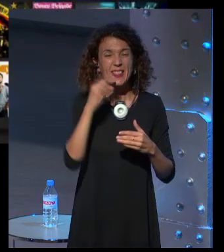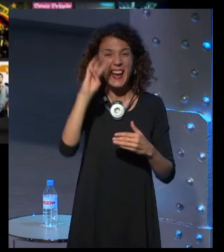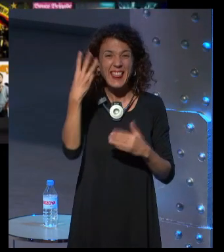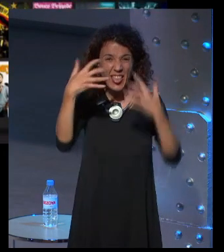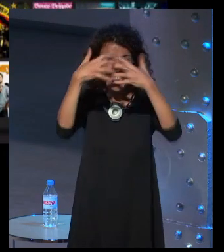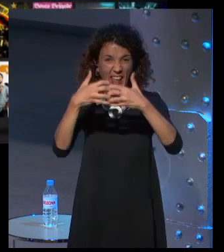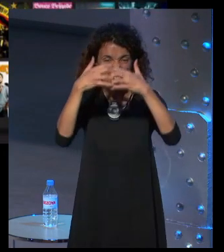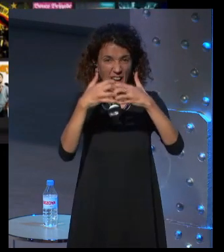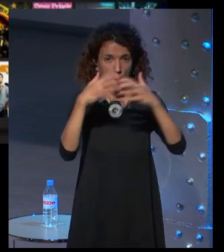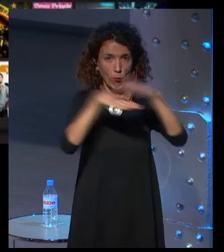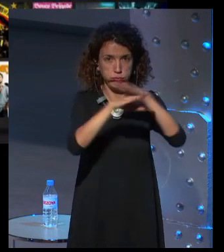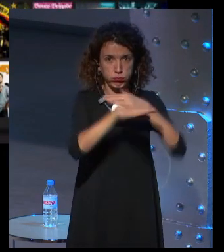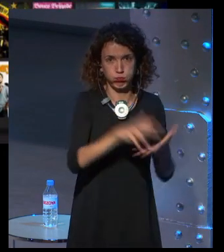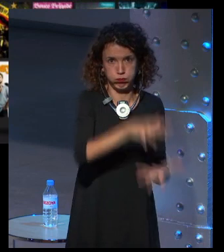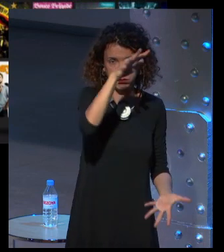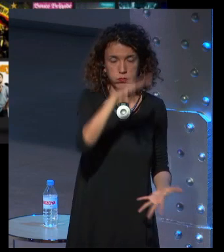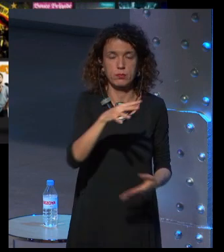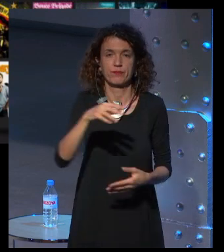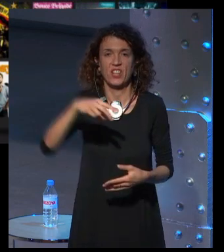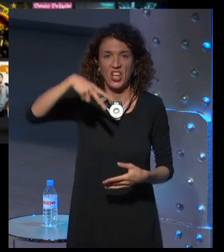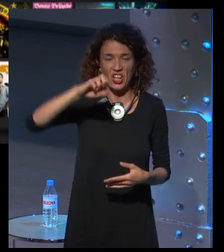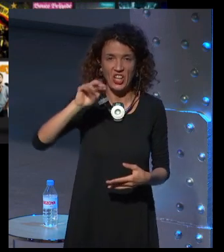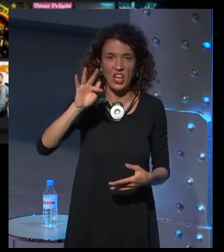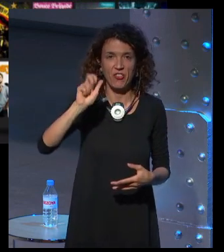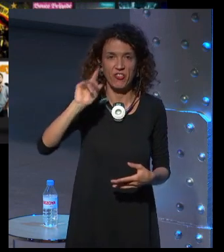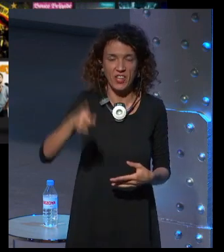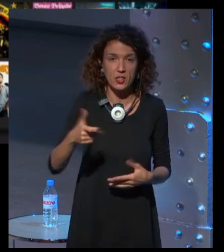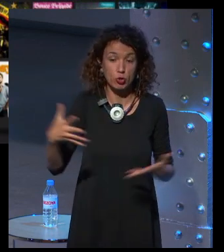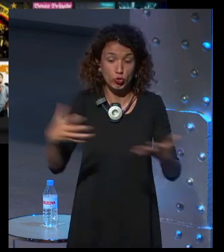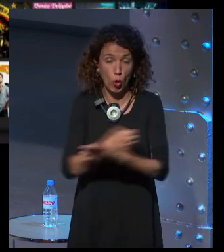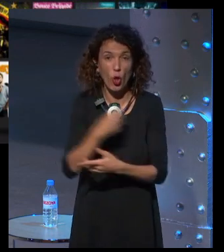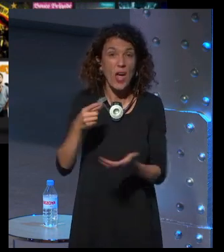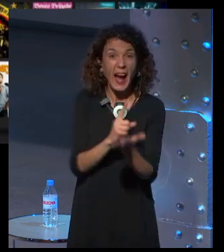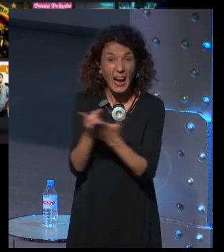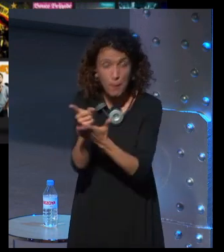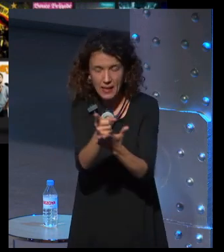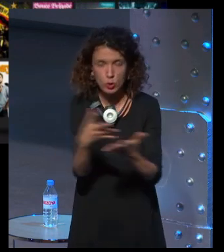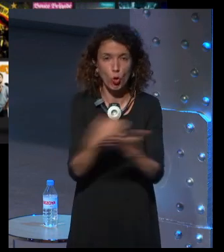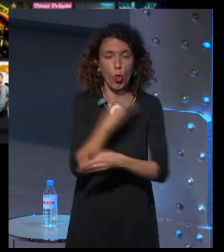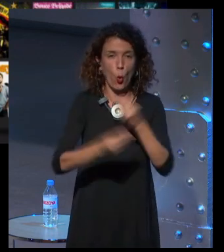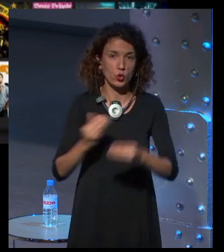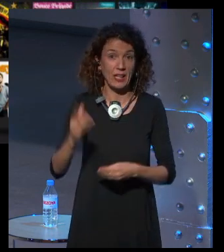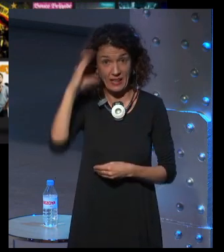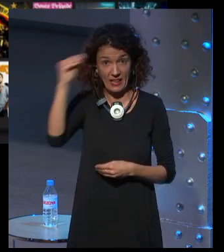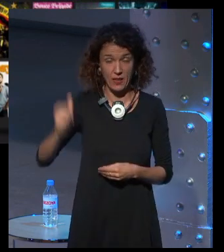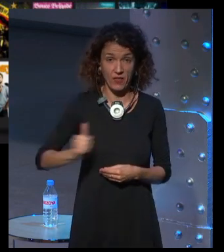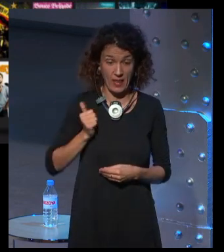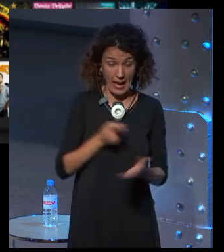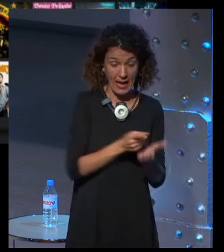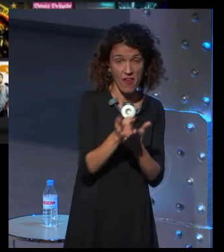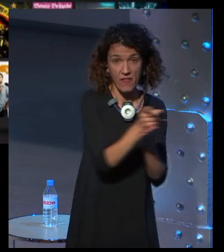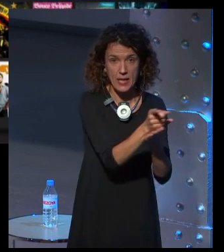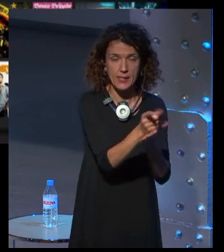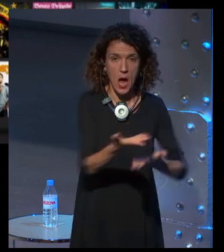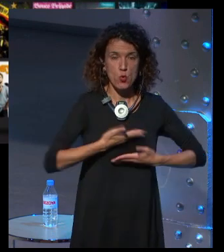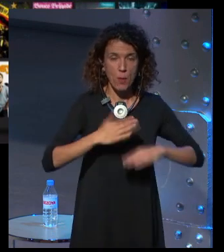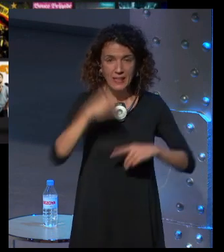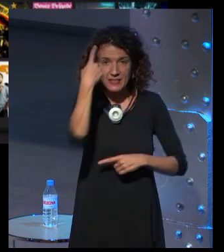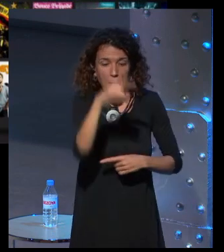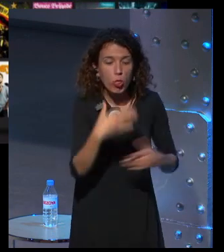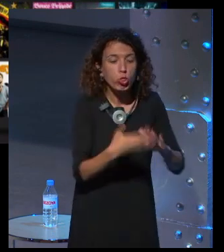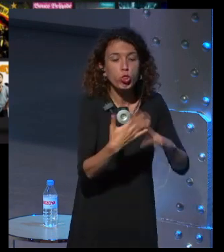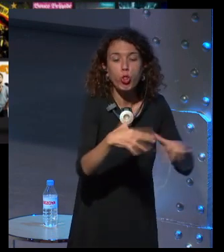GPS, Netflix actually use artificial intelligence. GPS makes us much easier for us to figure out where we're going. And Netflix, by and large, makes